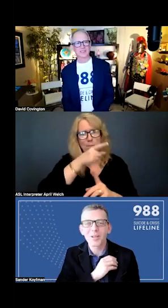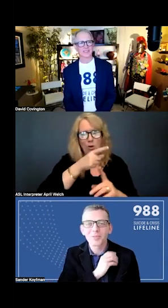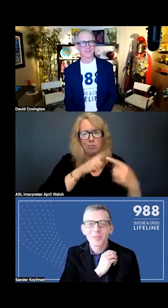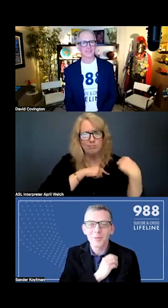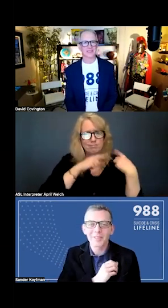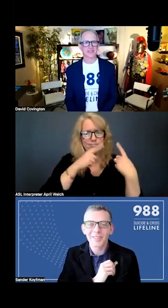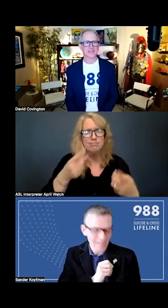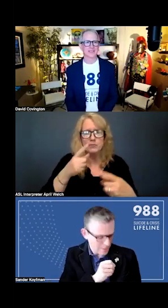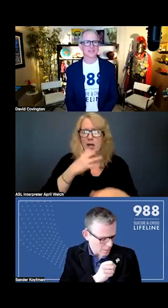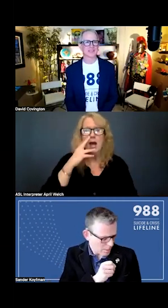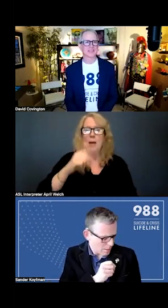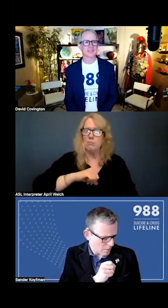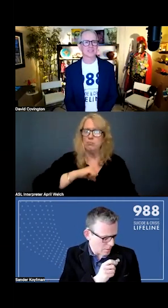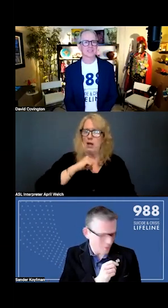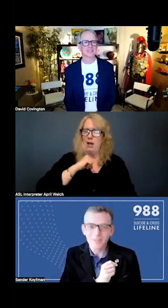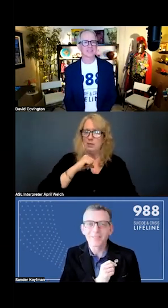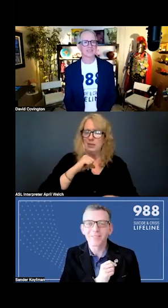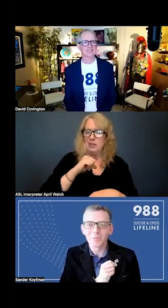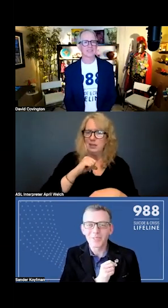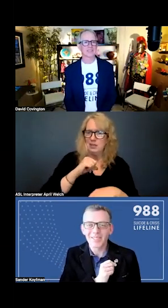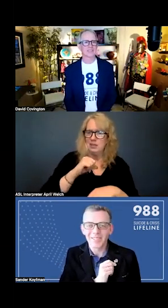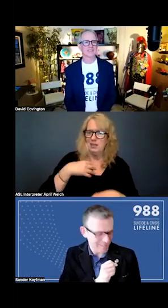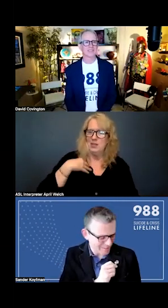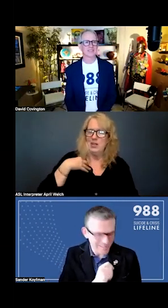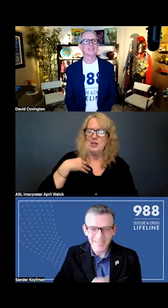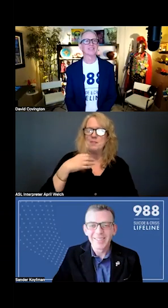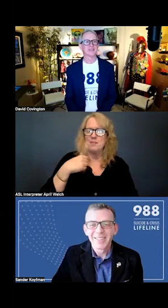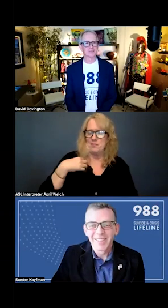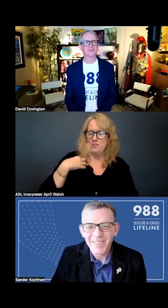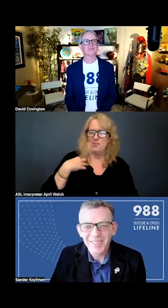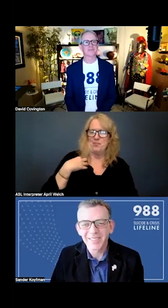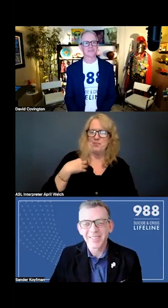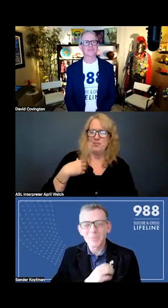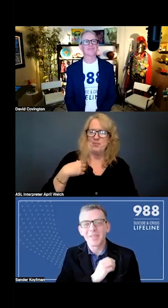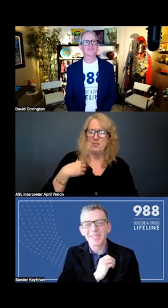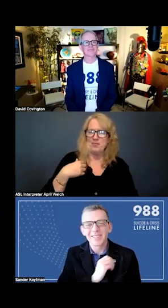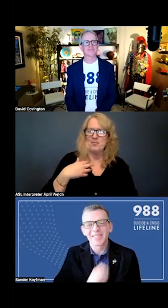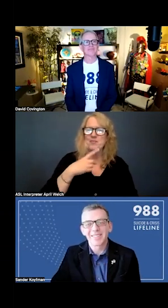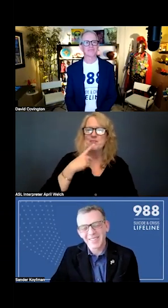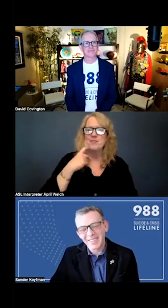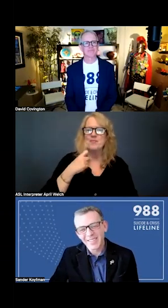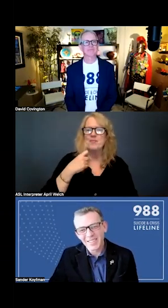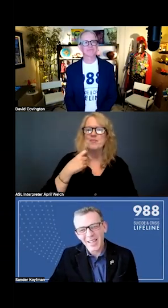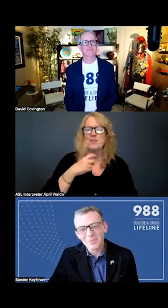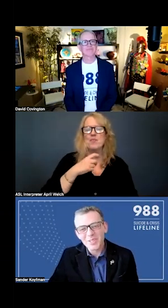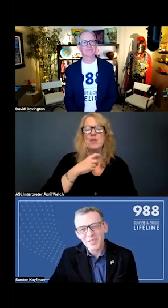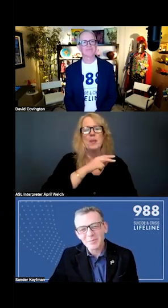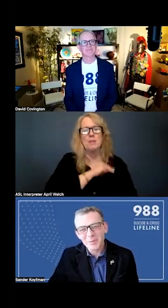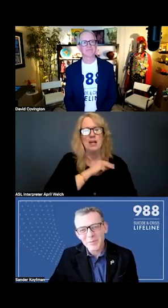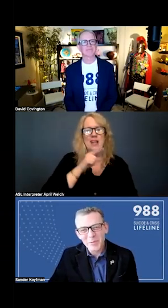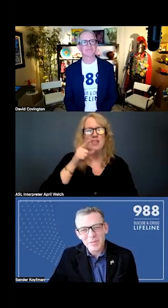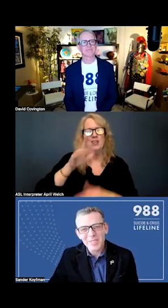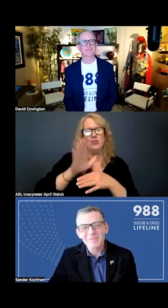I'm proudly wearing the Liberty, the dependent April